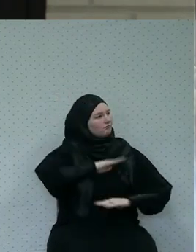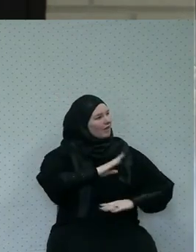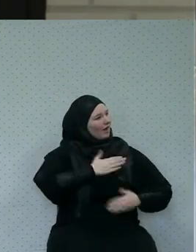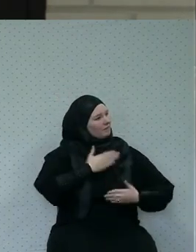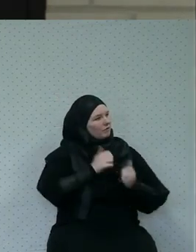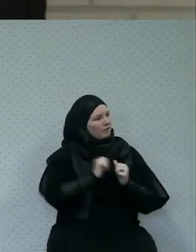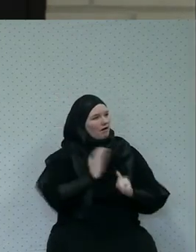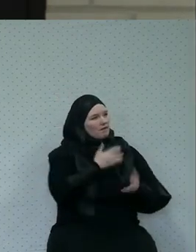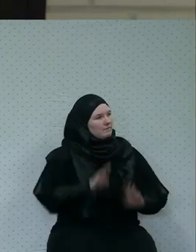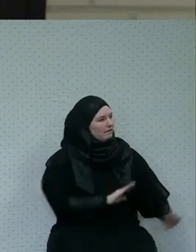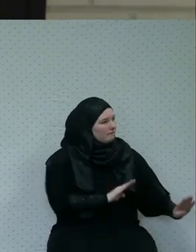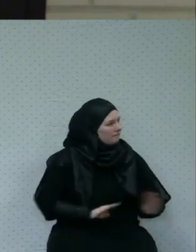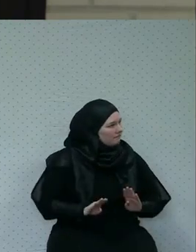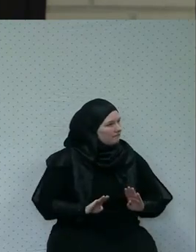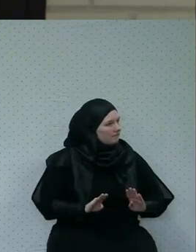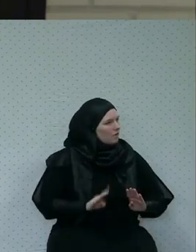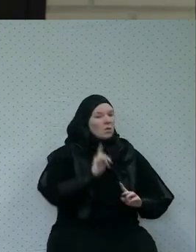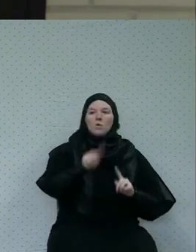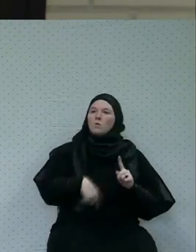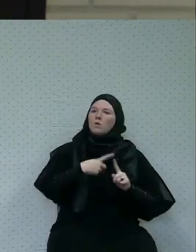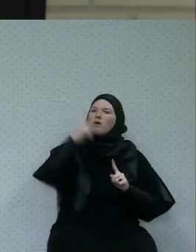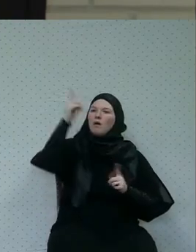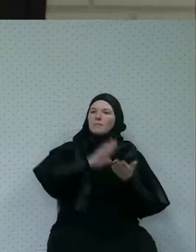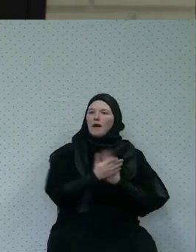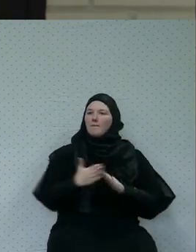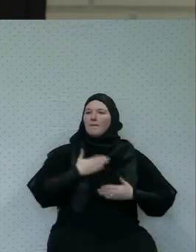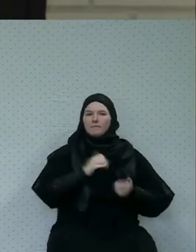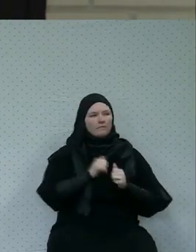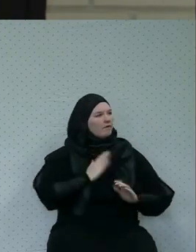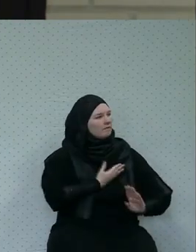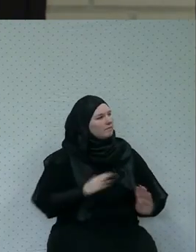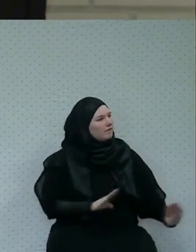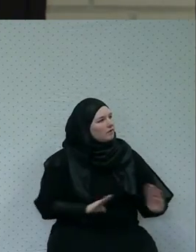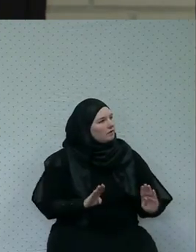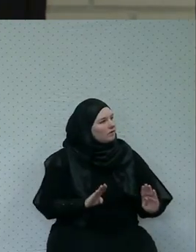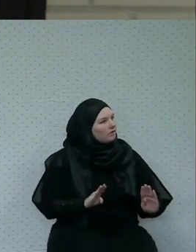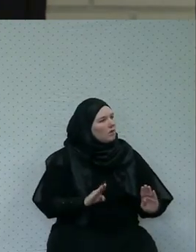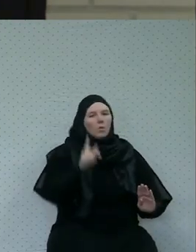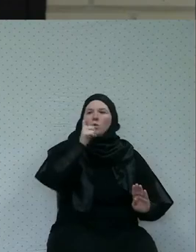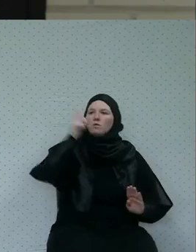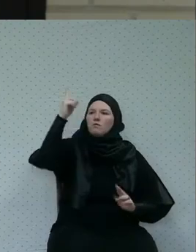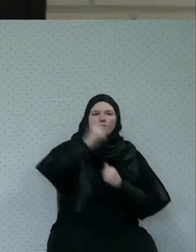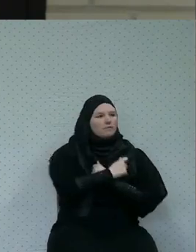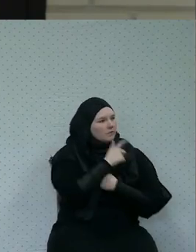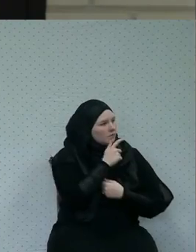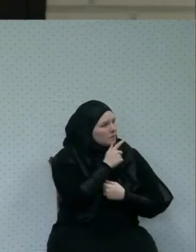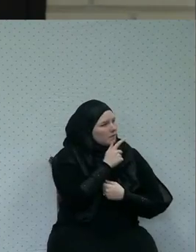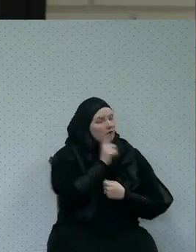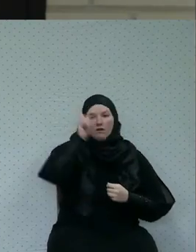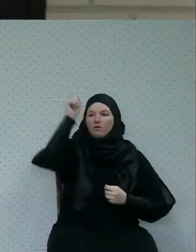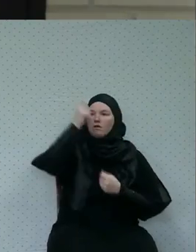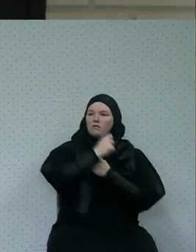us. When does Allah become pleased with us? Whom does Allah love? Allah